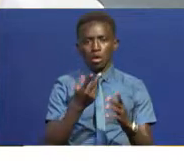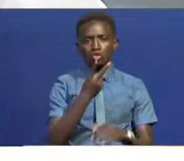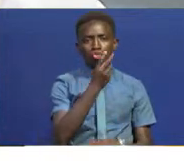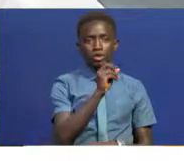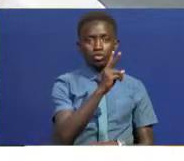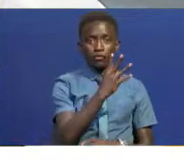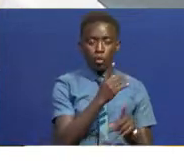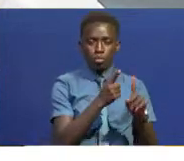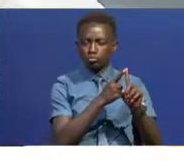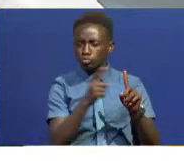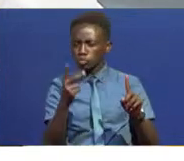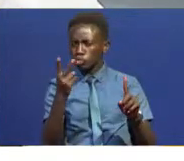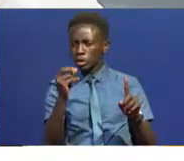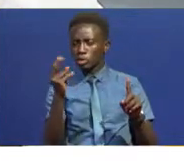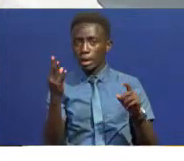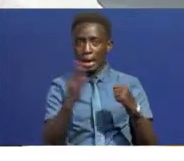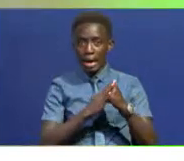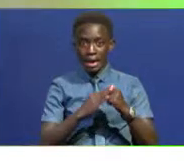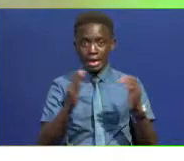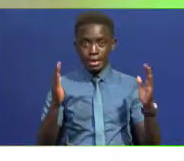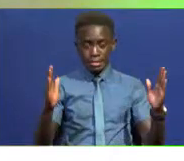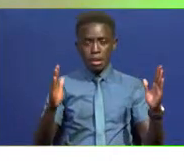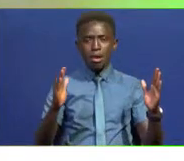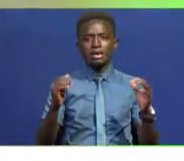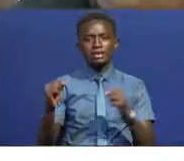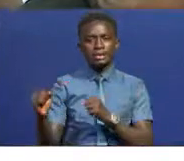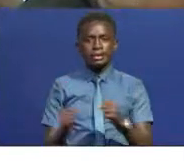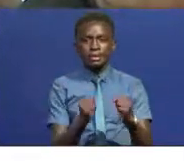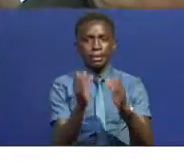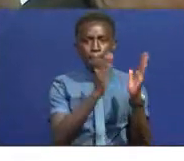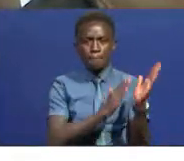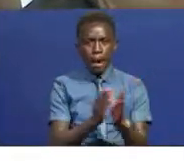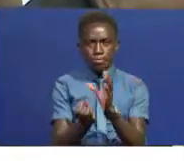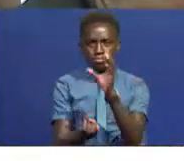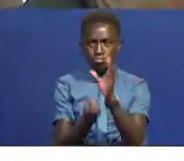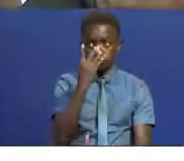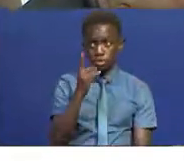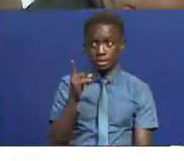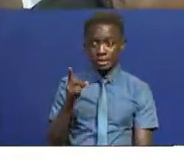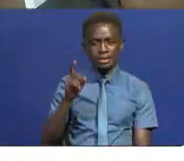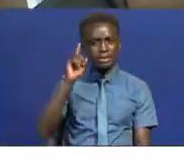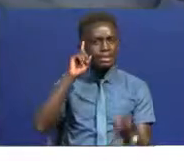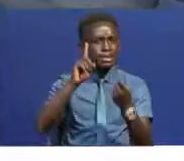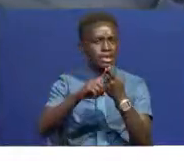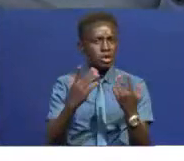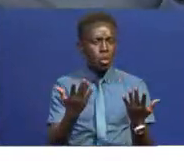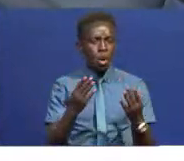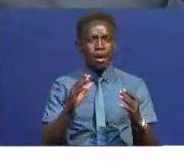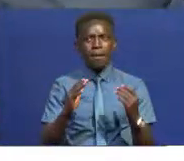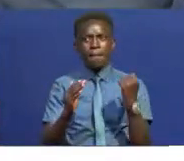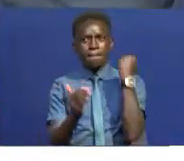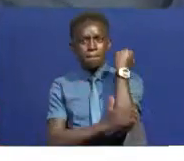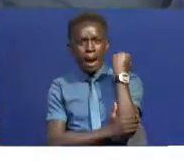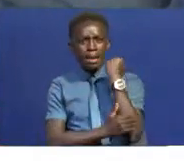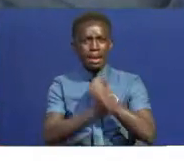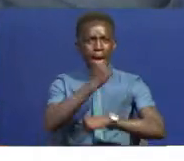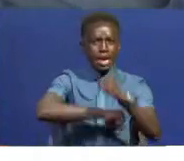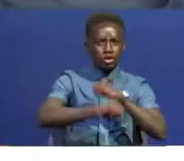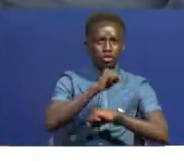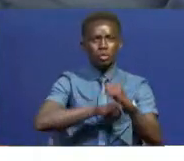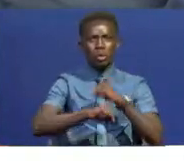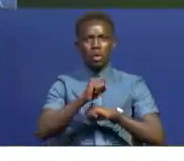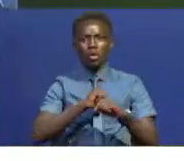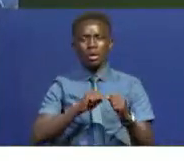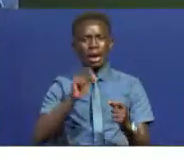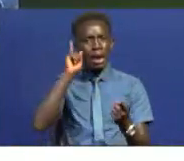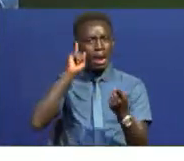2024-2028, the president vowed to eradicate corruption and impunity associated with surge in fatalities in